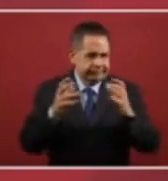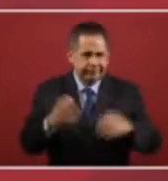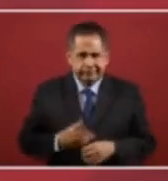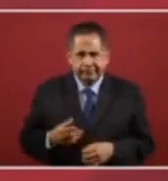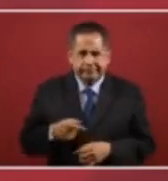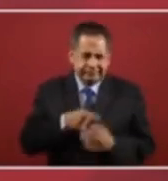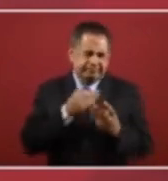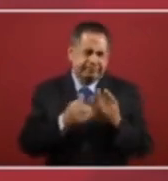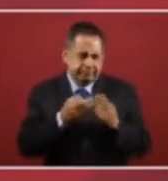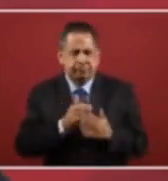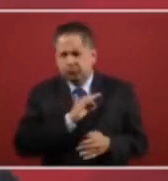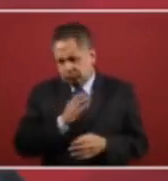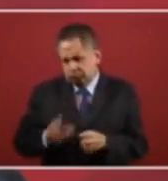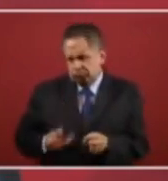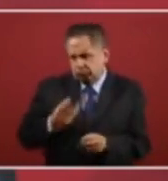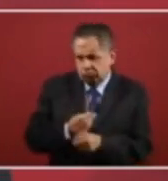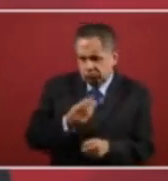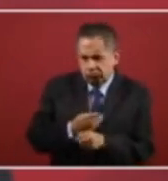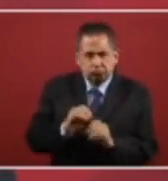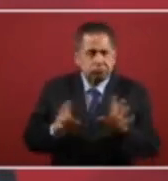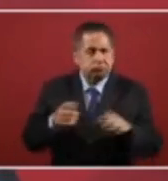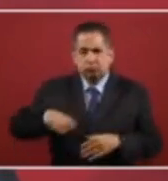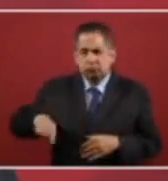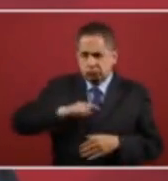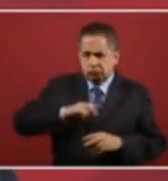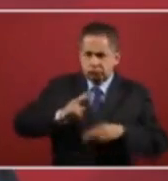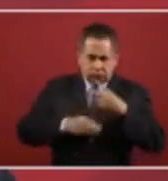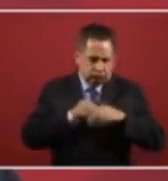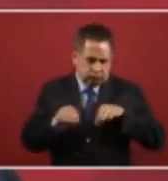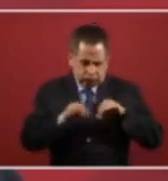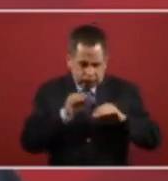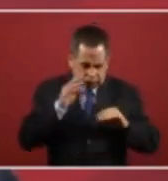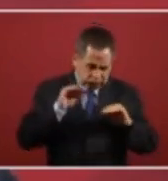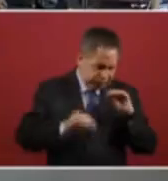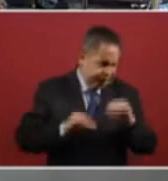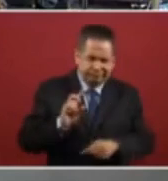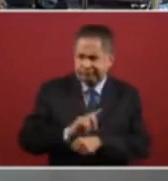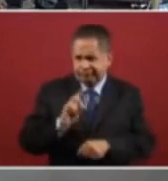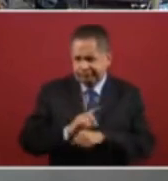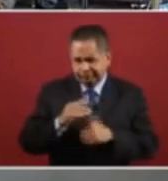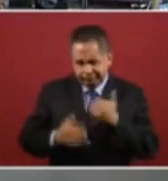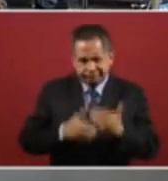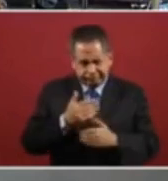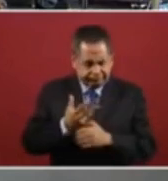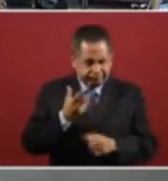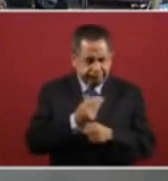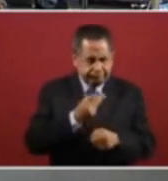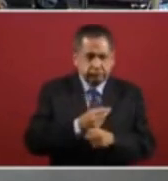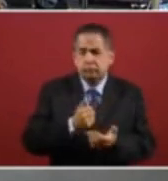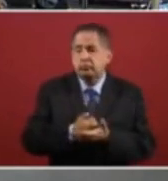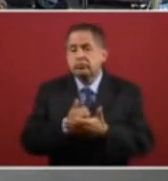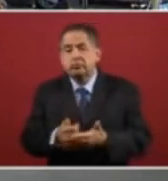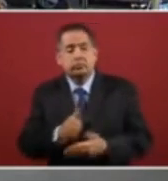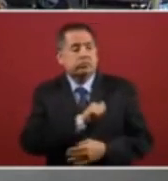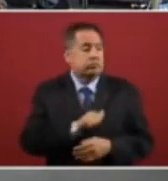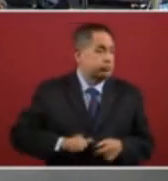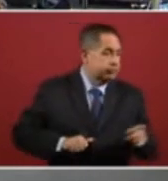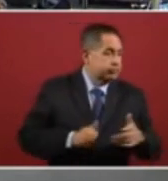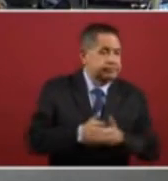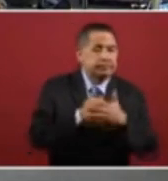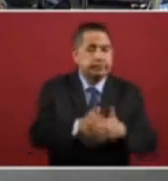regarding the territory, which can always be bettered. Is there areas that need to be corrected? Yes, there